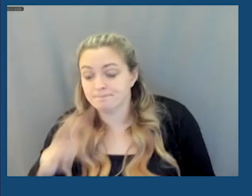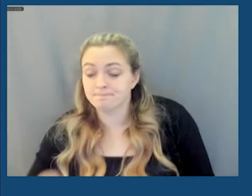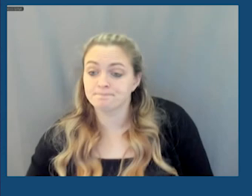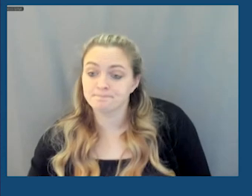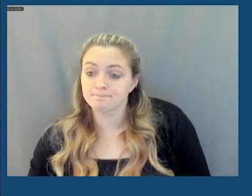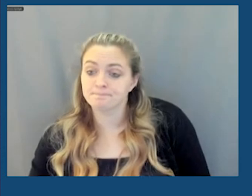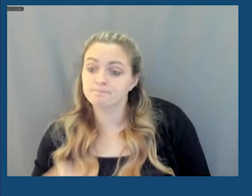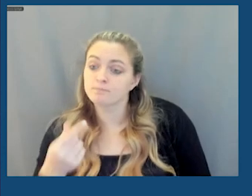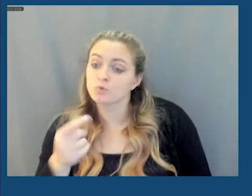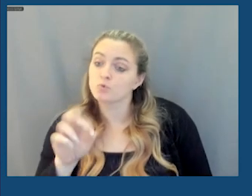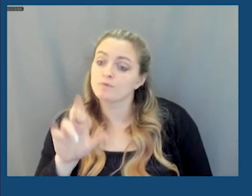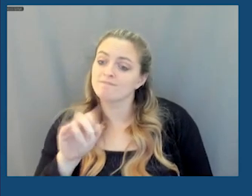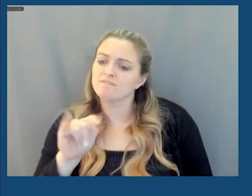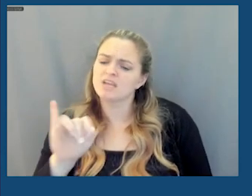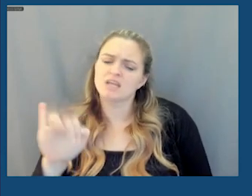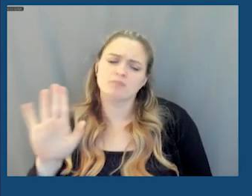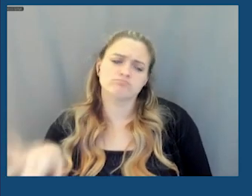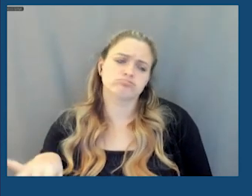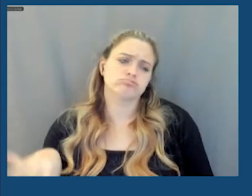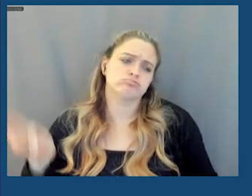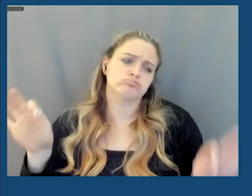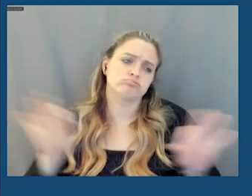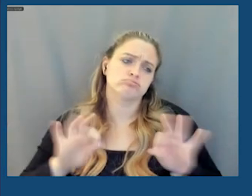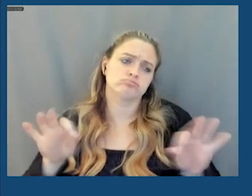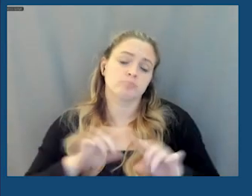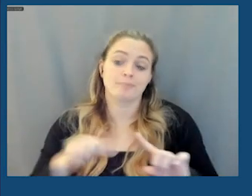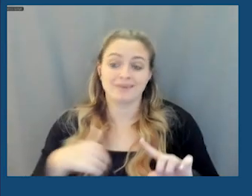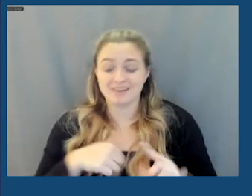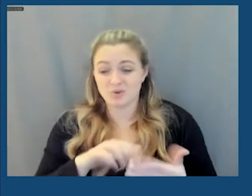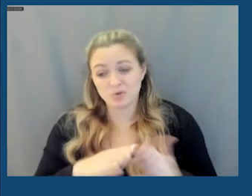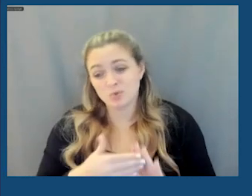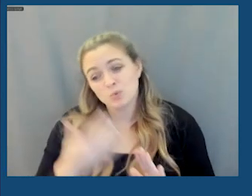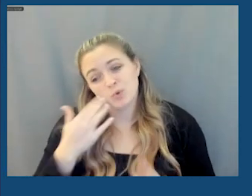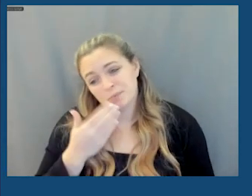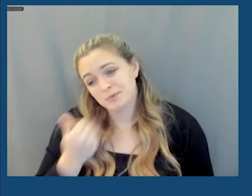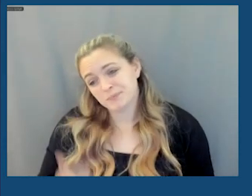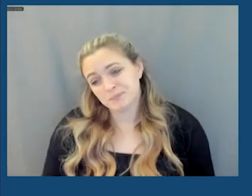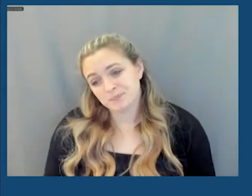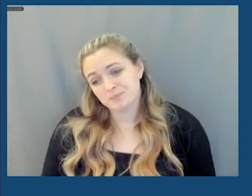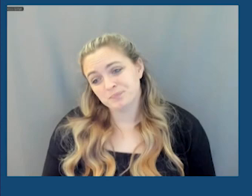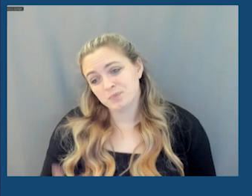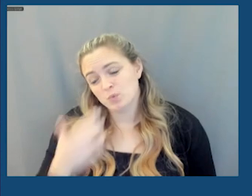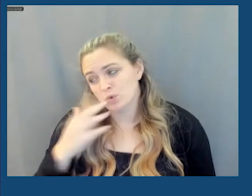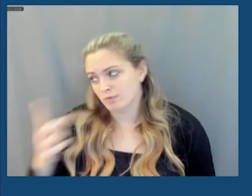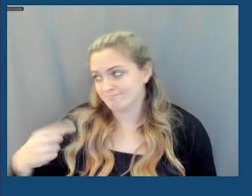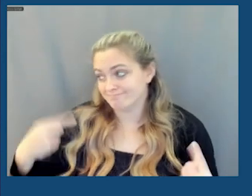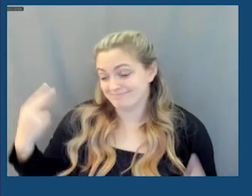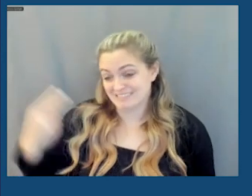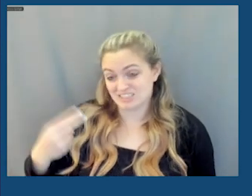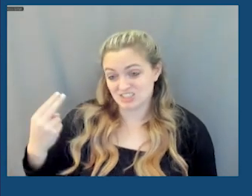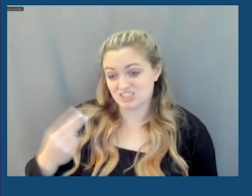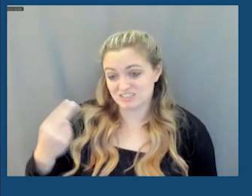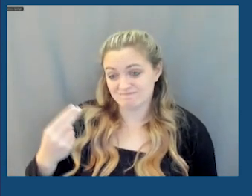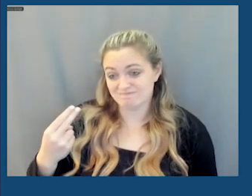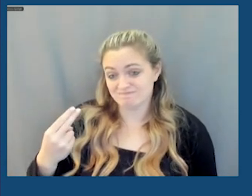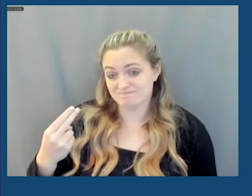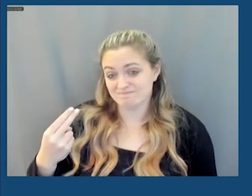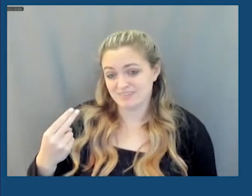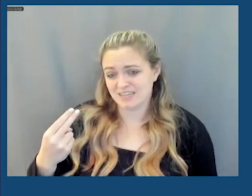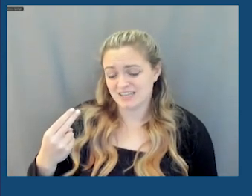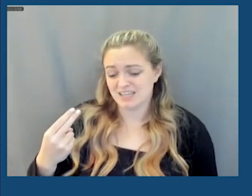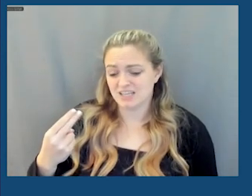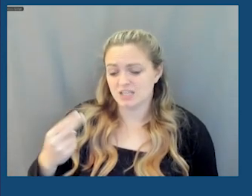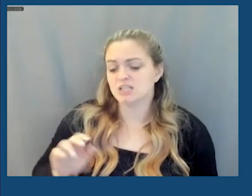being insignificant, but our community knows better. We know from our history that small